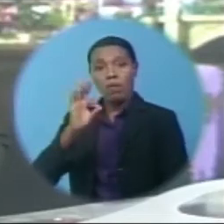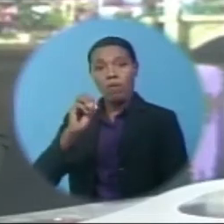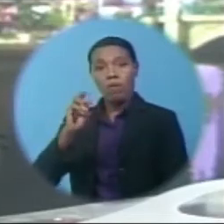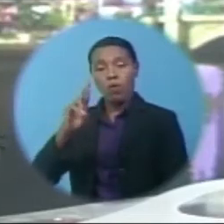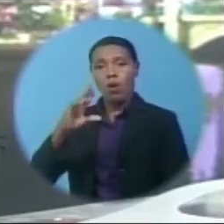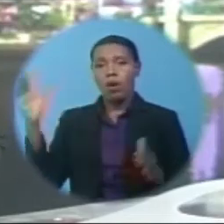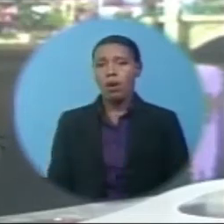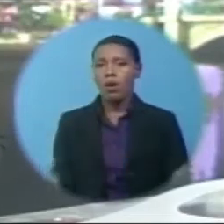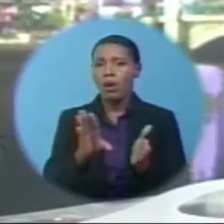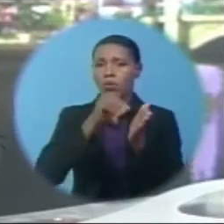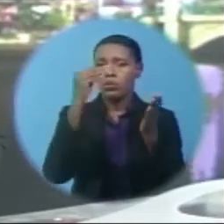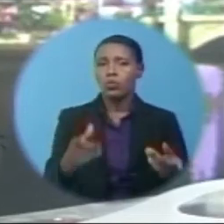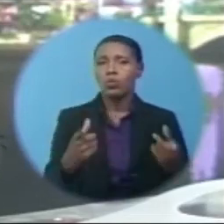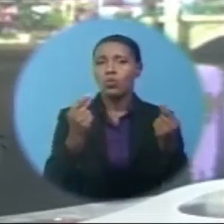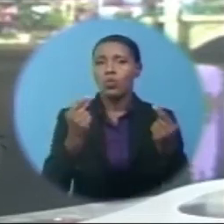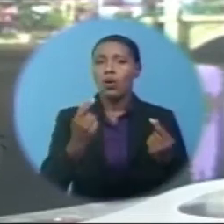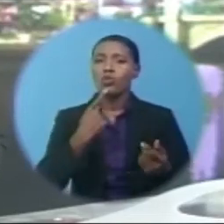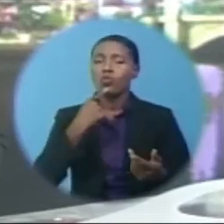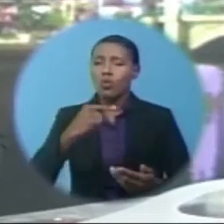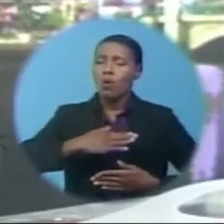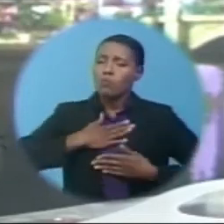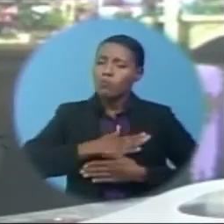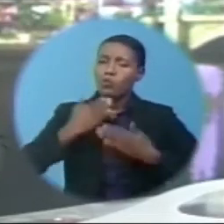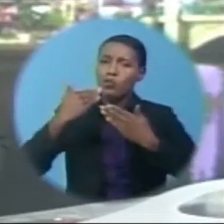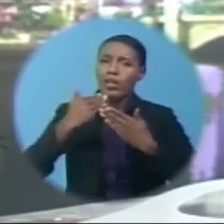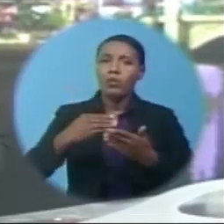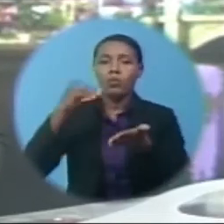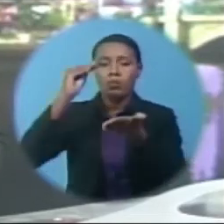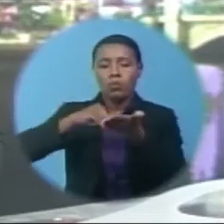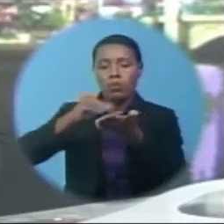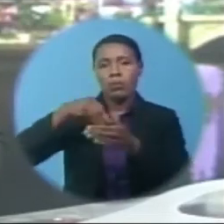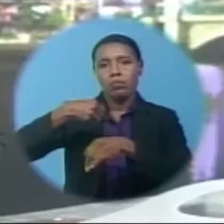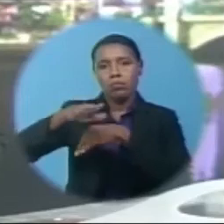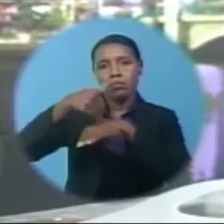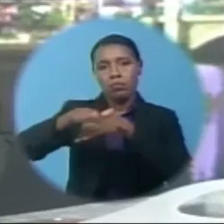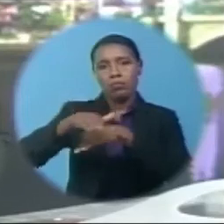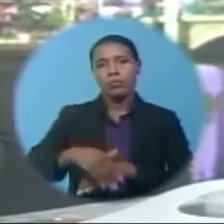the students to write letters to the foundation to show their gratitude.